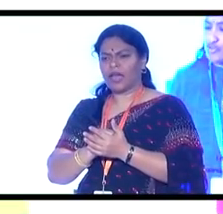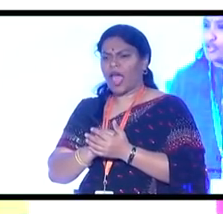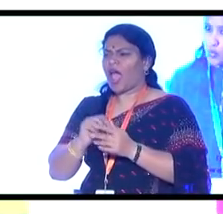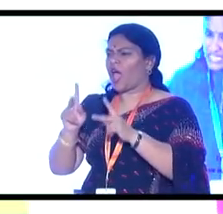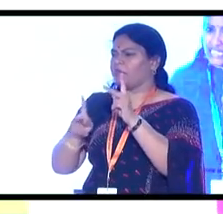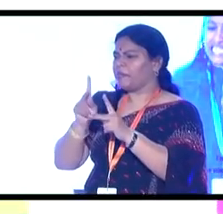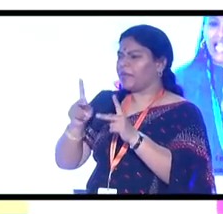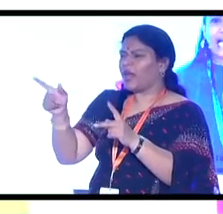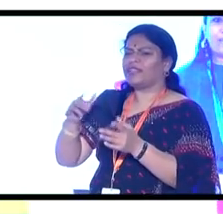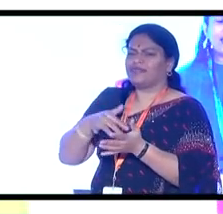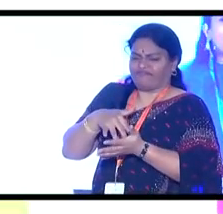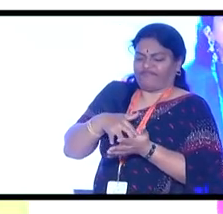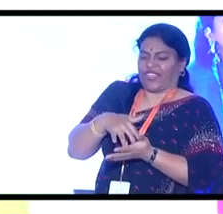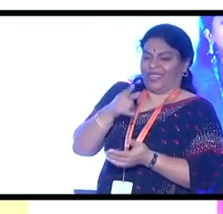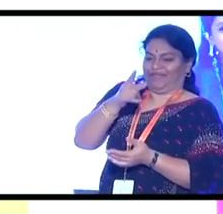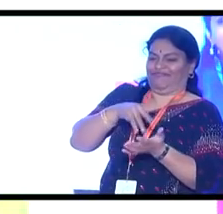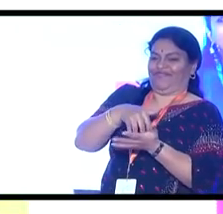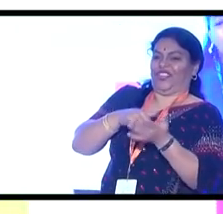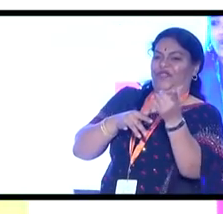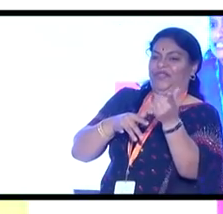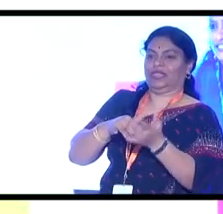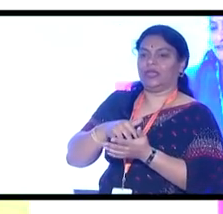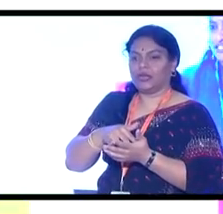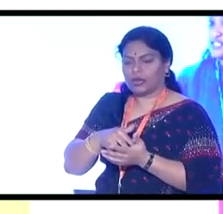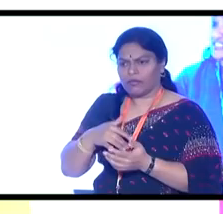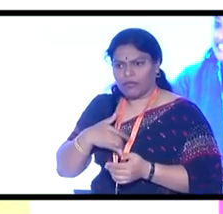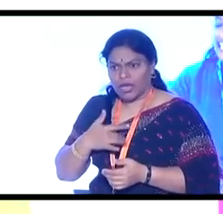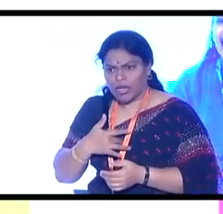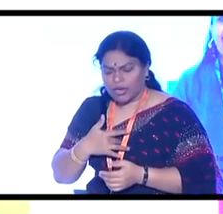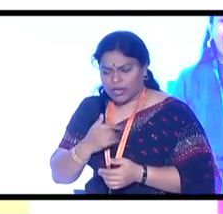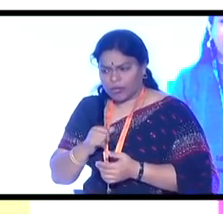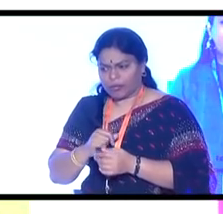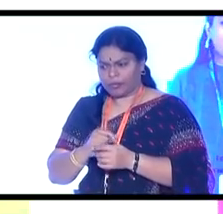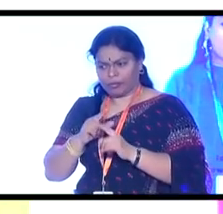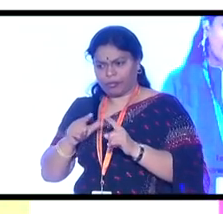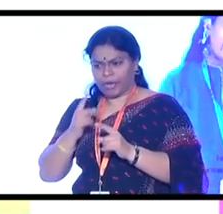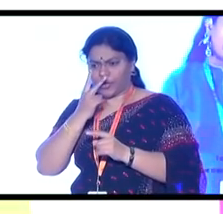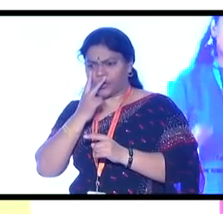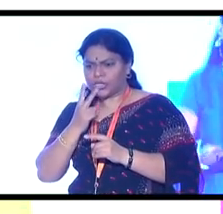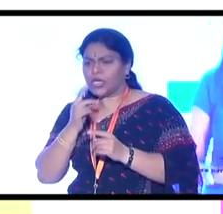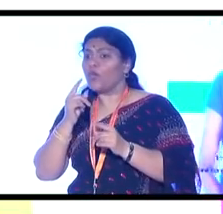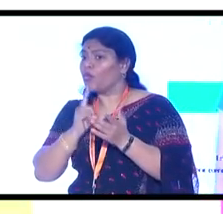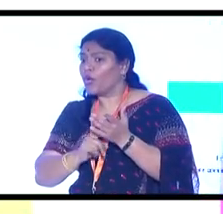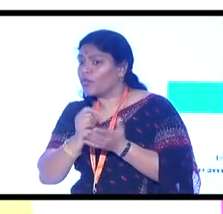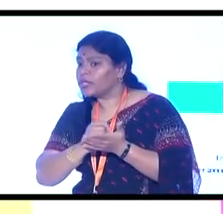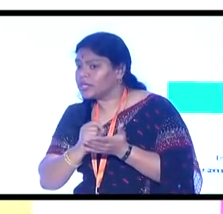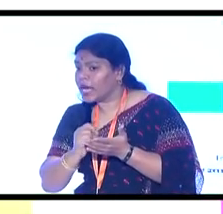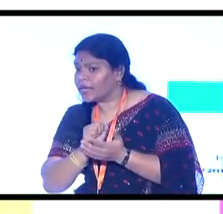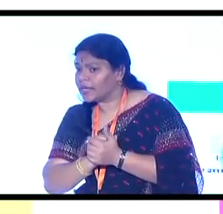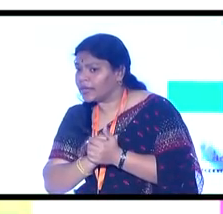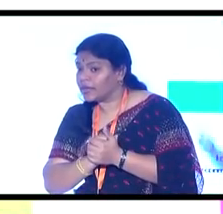to know you're weak, but it's another to put it out in the world for it to see. And what writing did for me was that it made